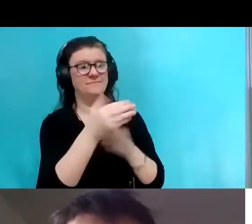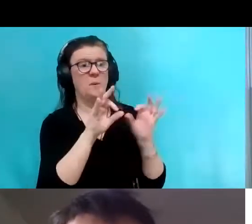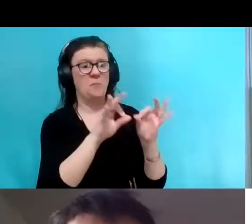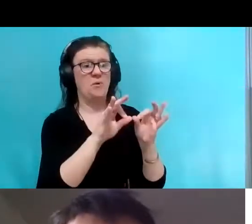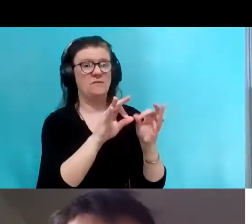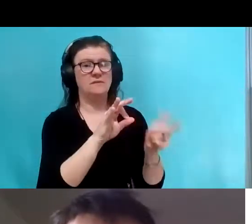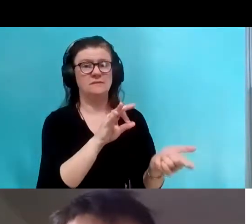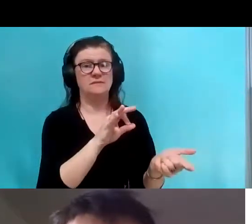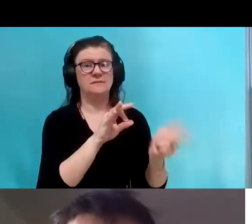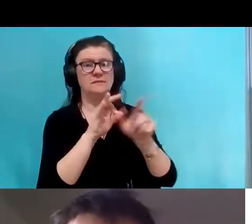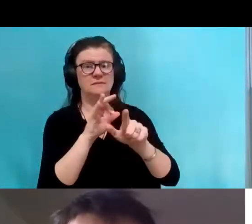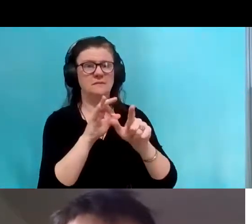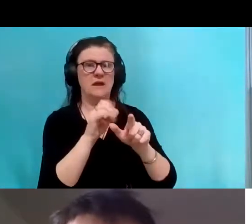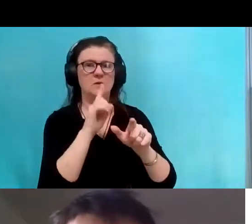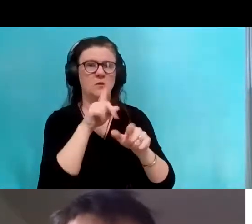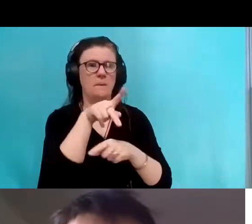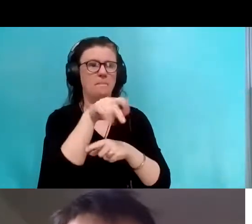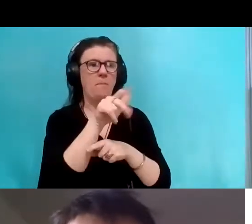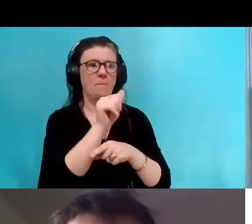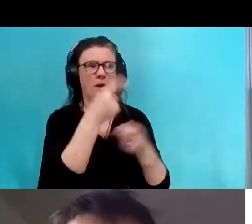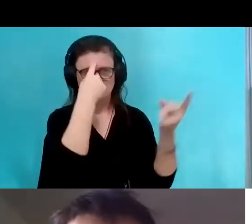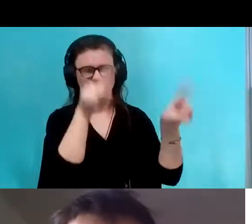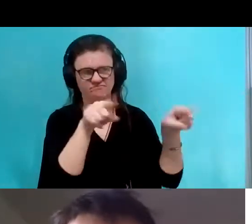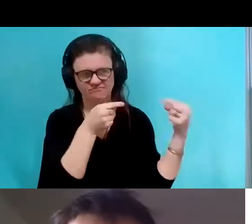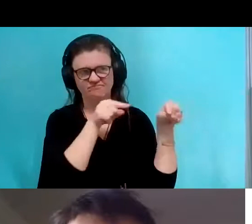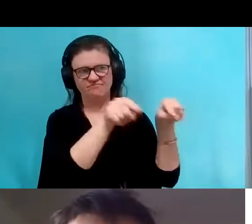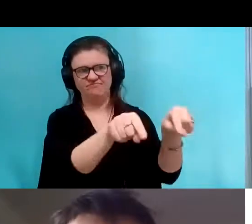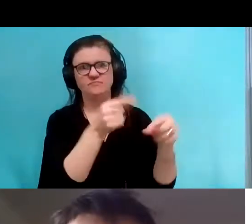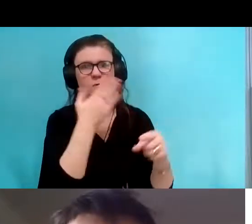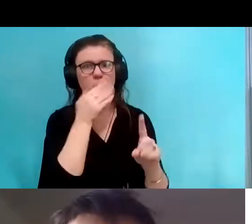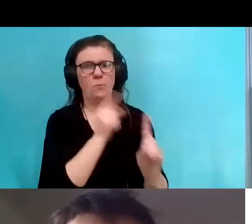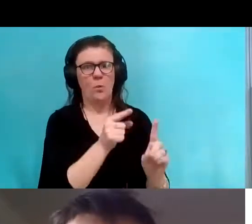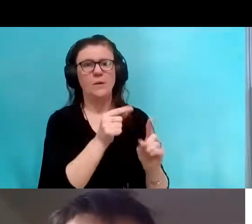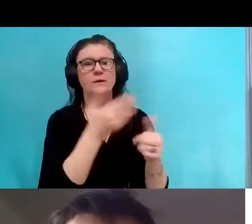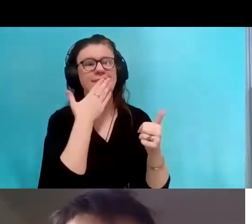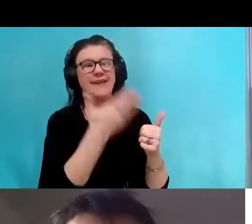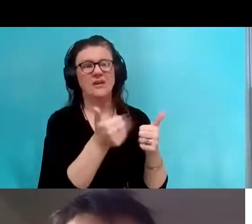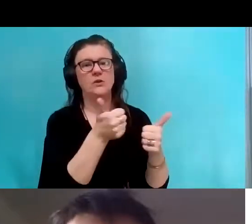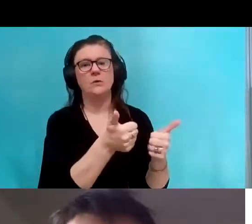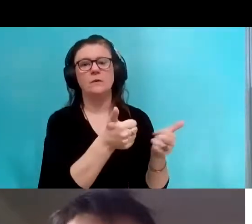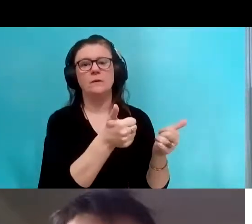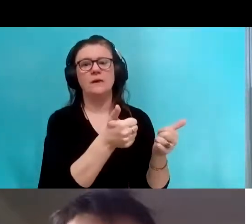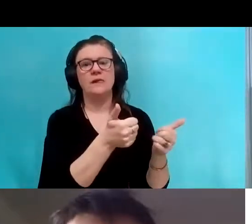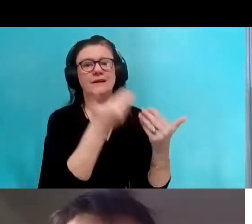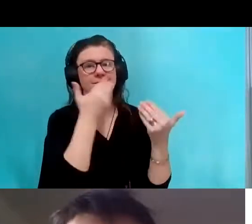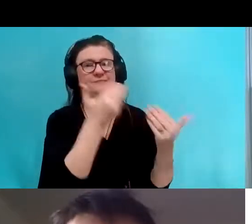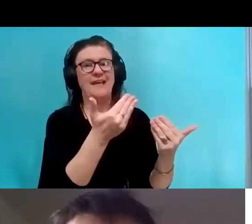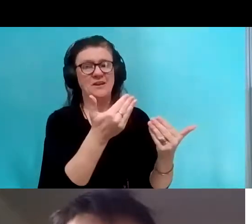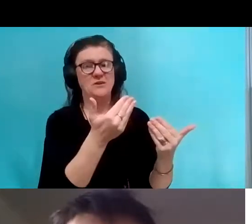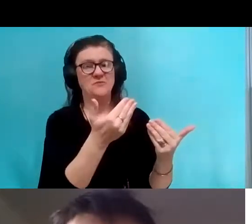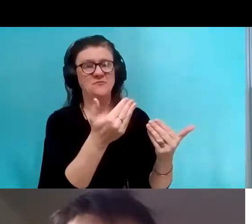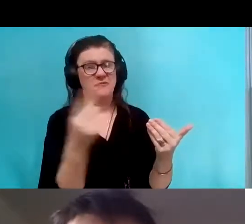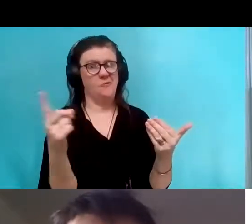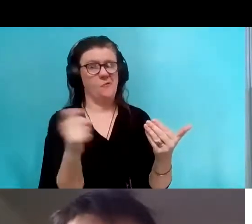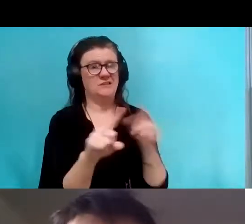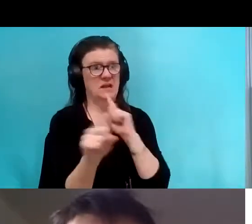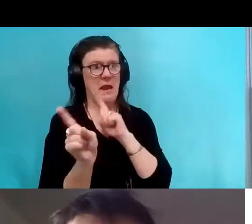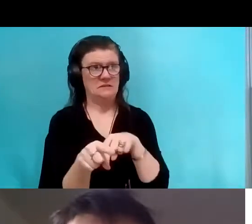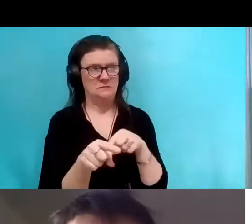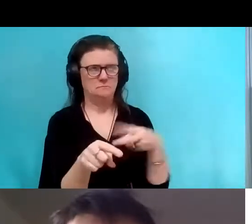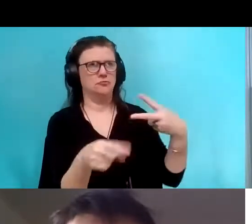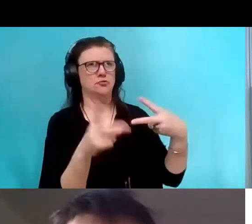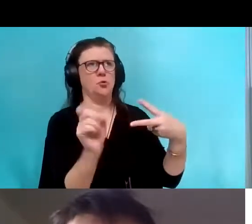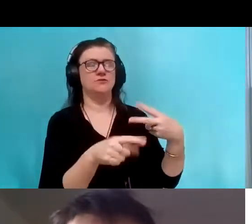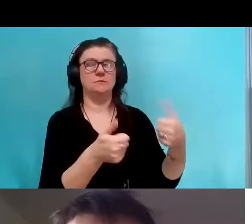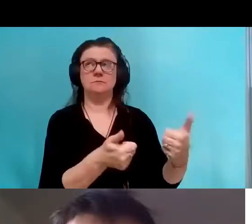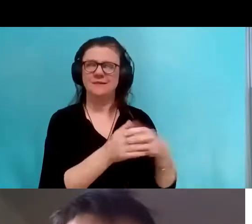lot of what Papa was saying as well. So yeah, that's a great point. Thank you. And thank you for answering, well, nearly answering 2 questions as